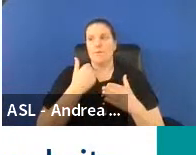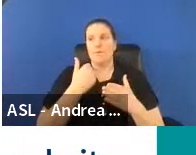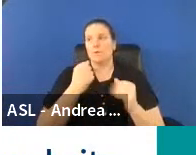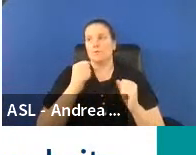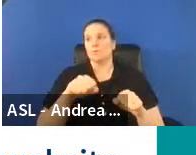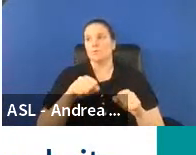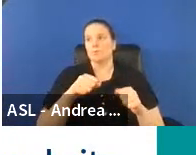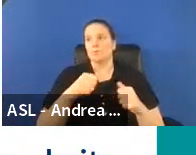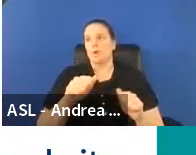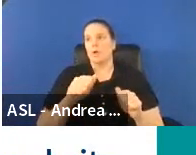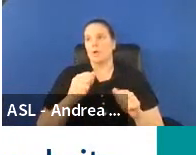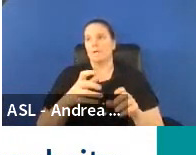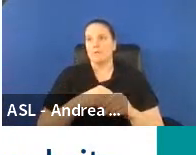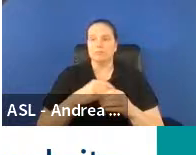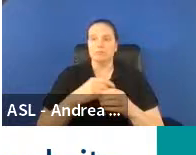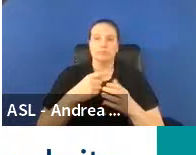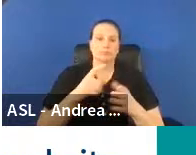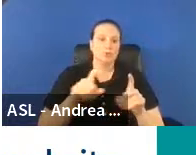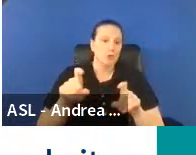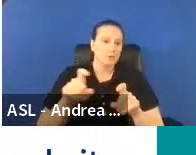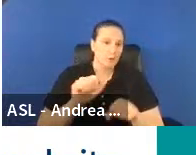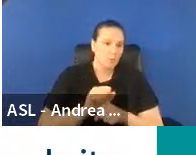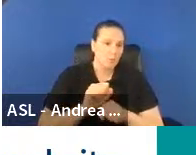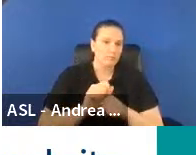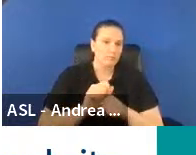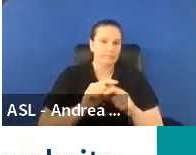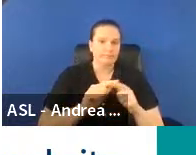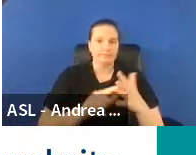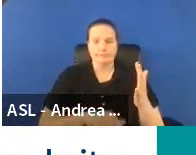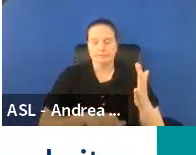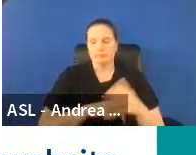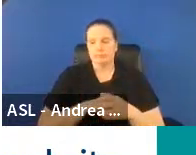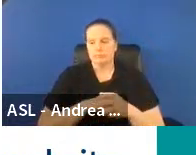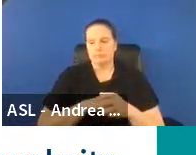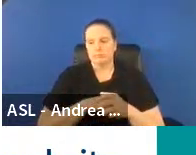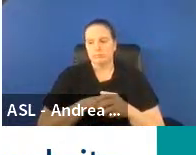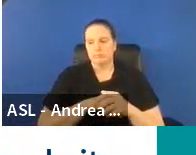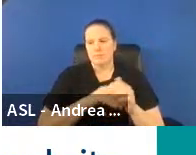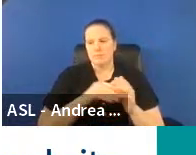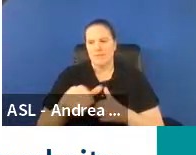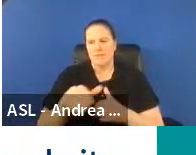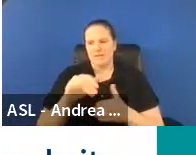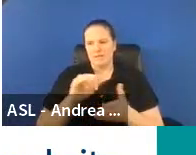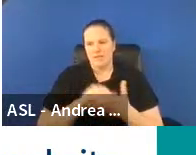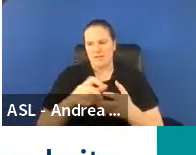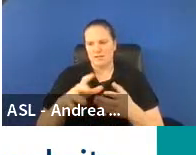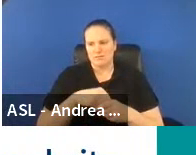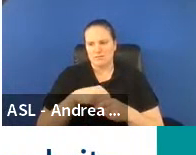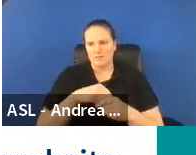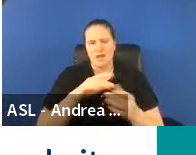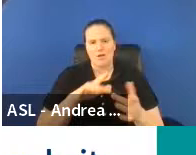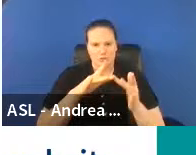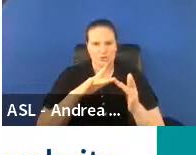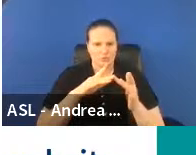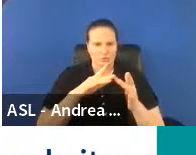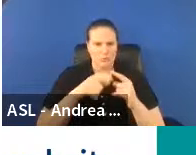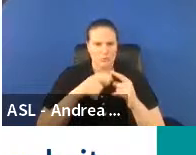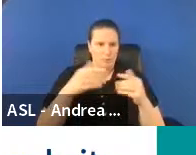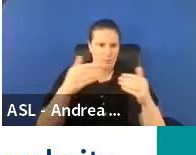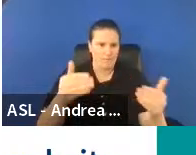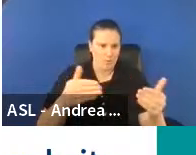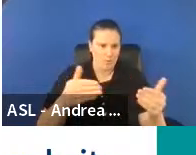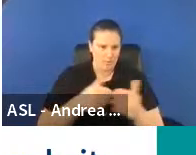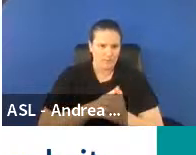engage them in survey work and that kind of stuff. So we are definitely planning to do continued engagement and outreach as we move forward.